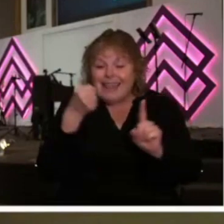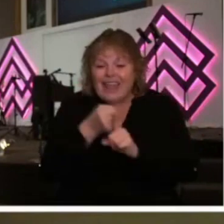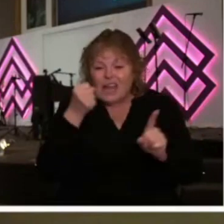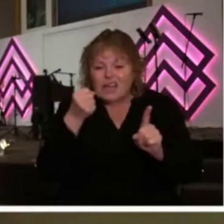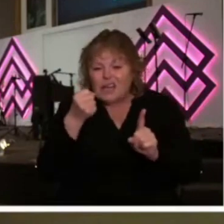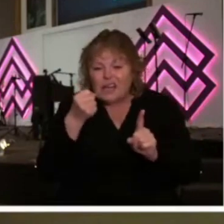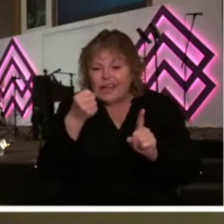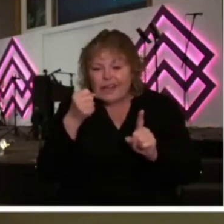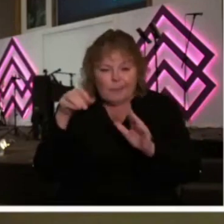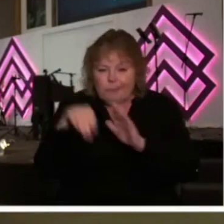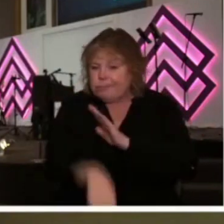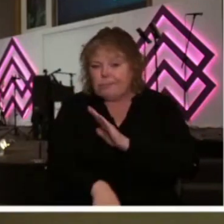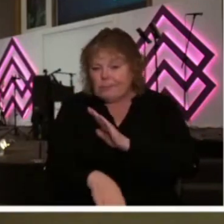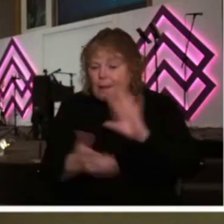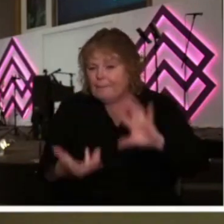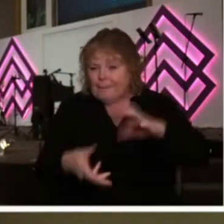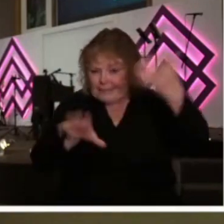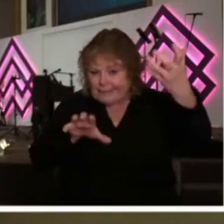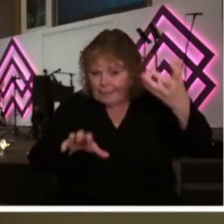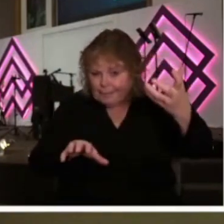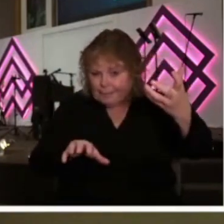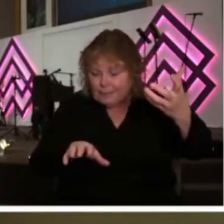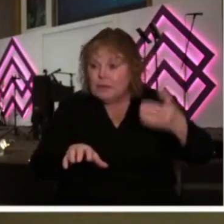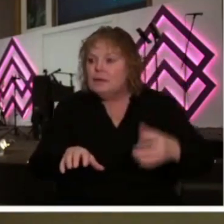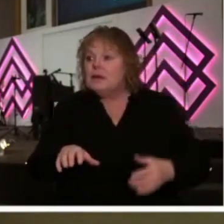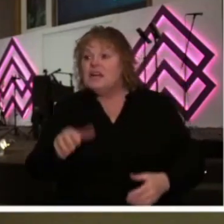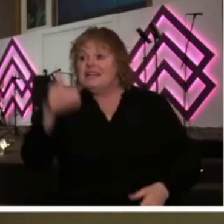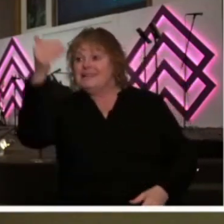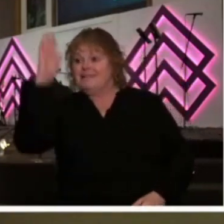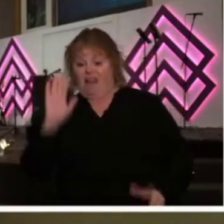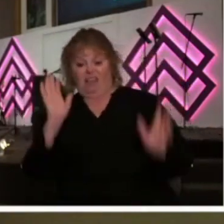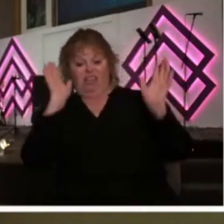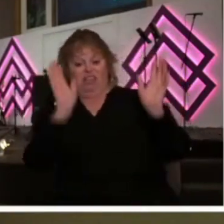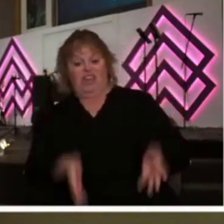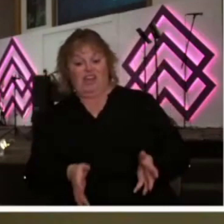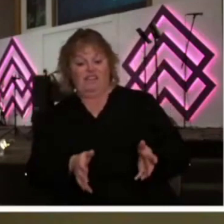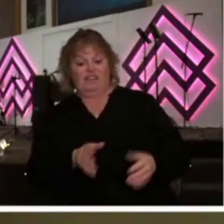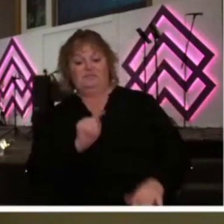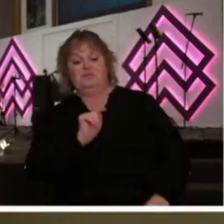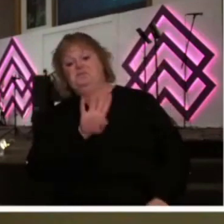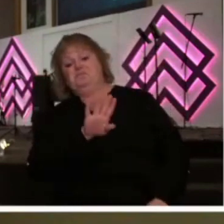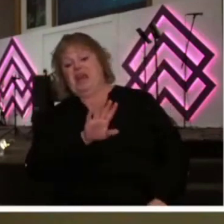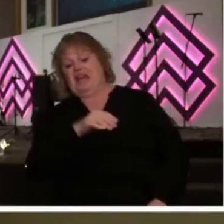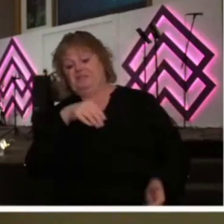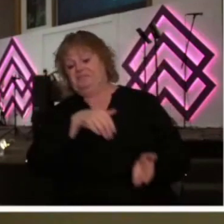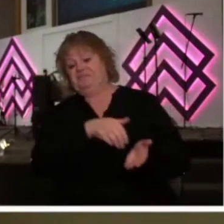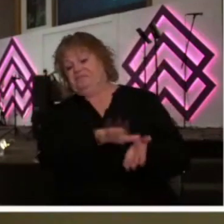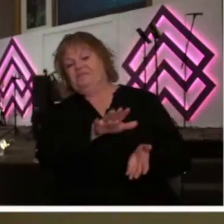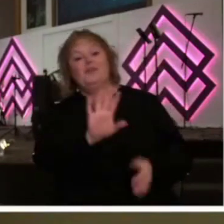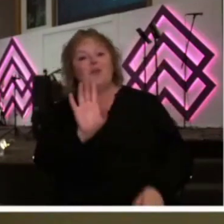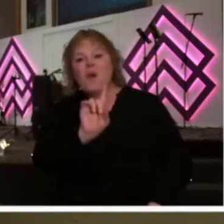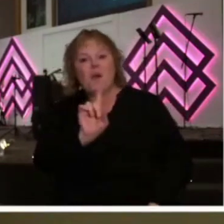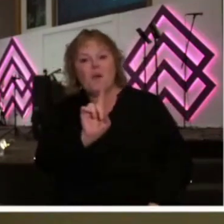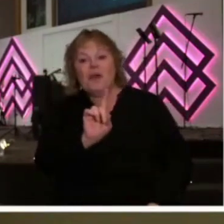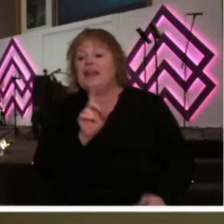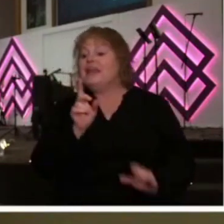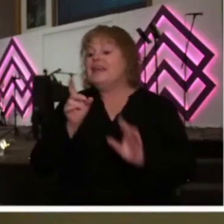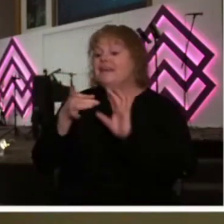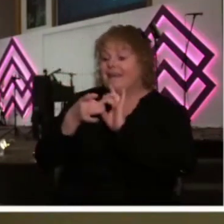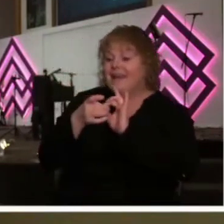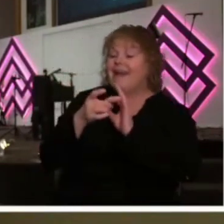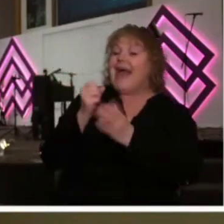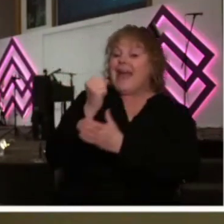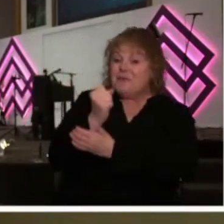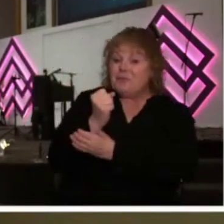up. But God didn't leave us in our mess. He is stepping in through the promise of Abraham, and he said,